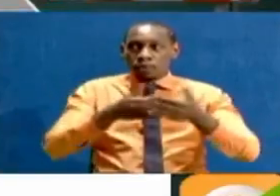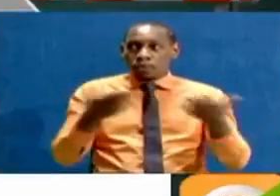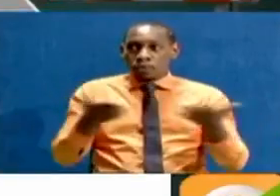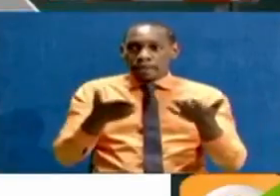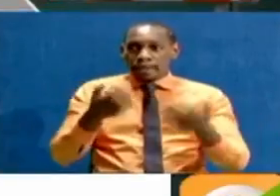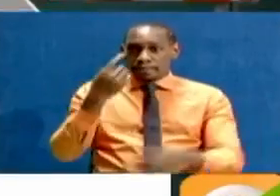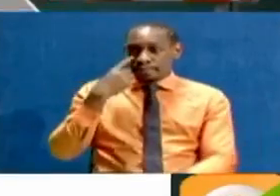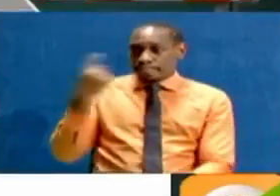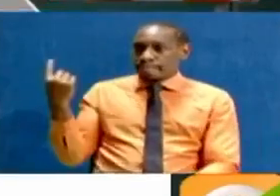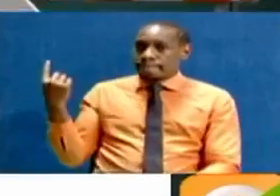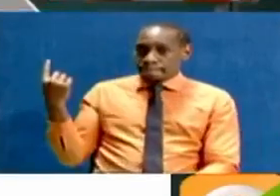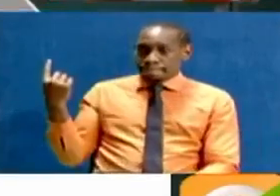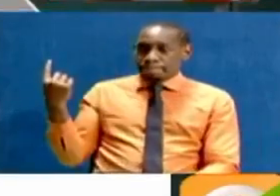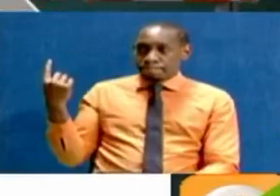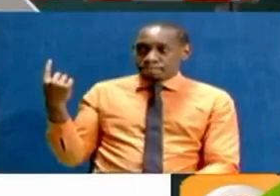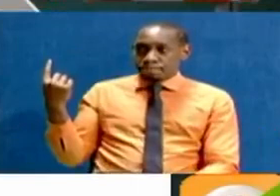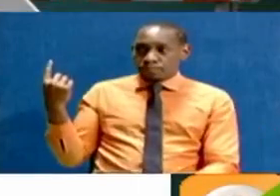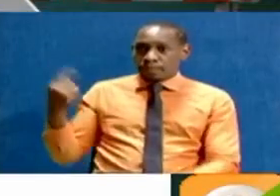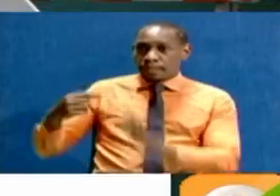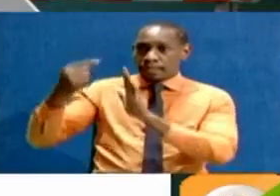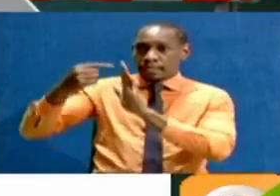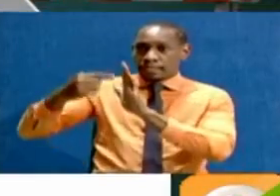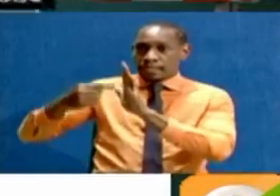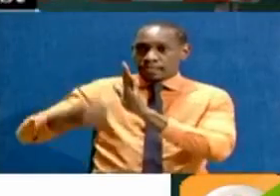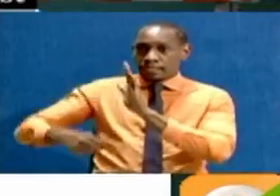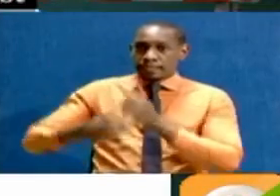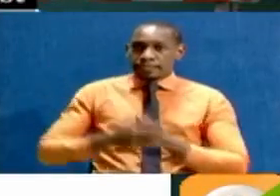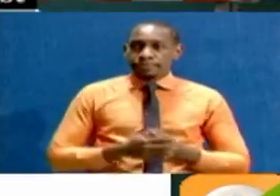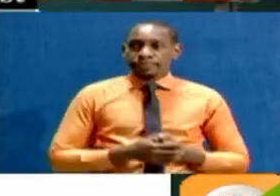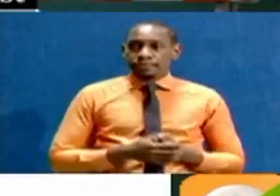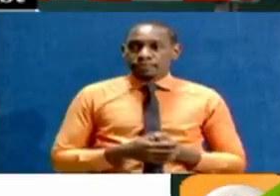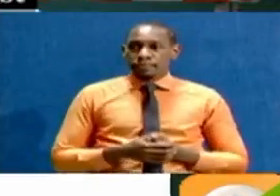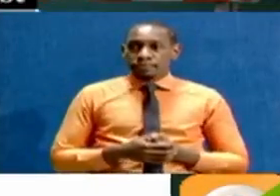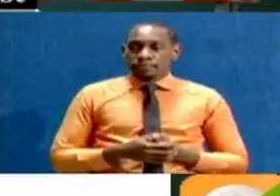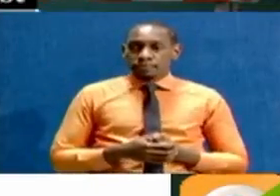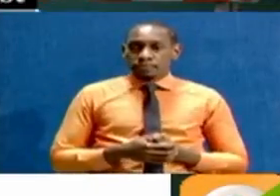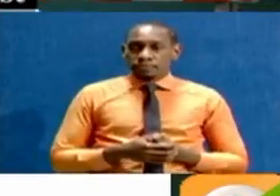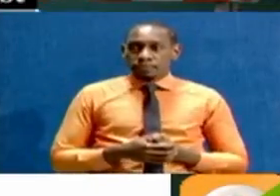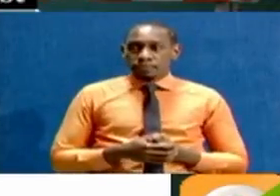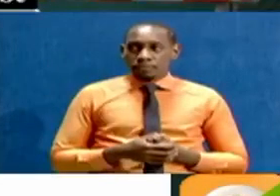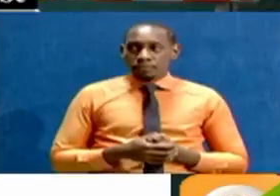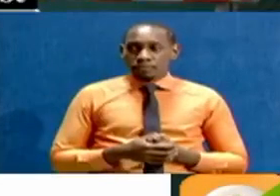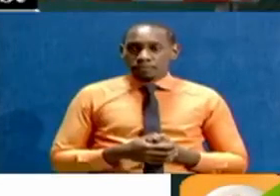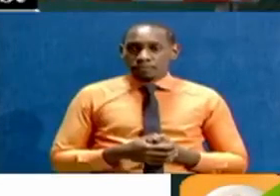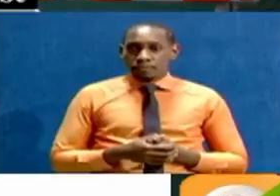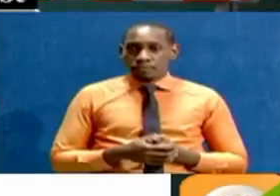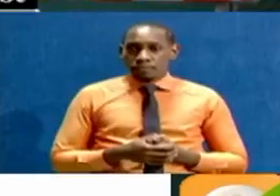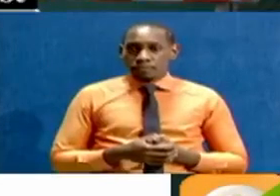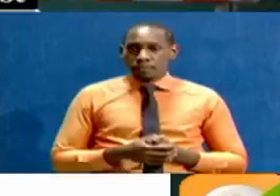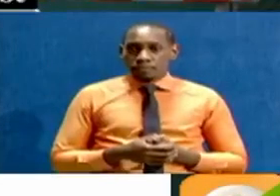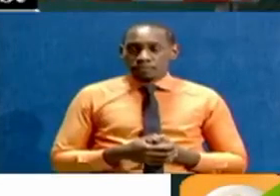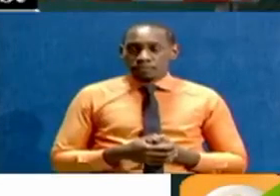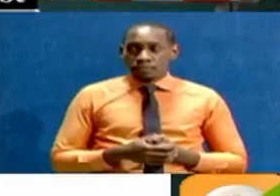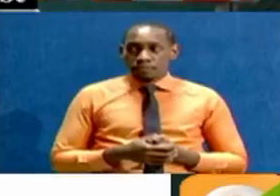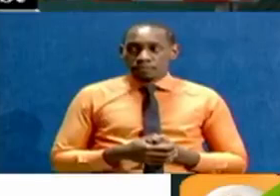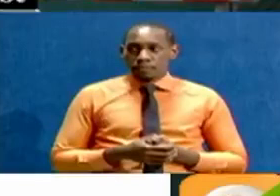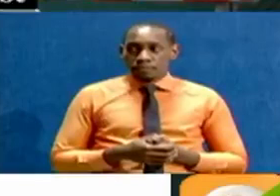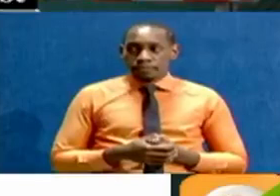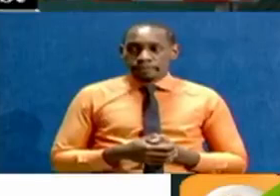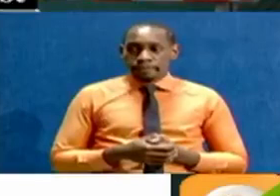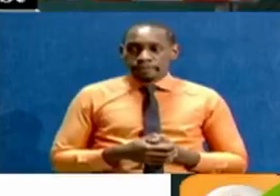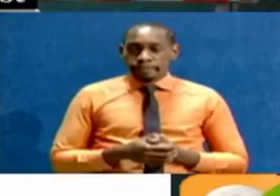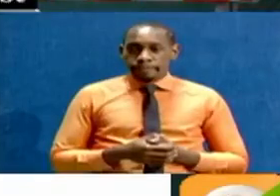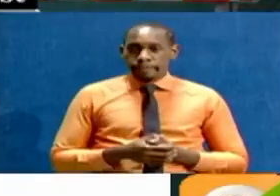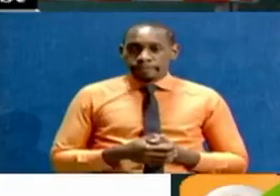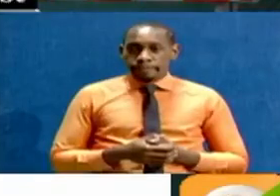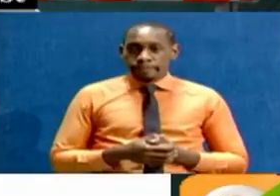at Nachu area along Suswa Road, Maimahio near a Catholic church, Soko Mjinga Market along Nakuru Highway,